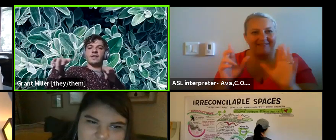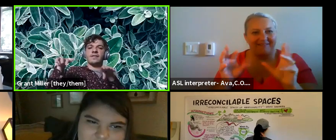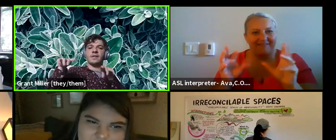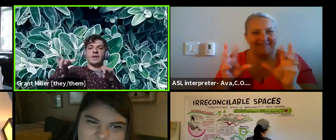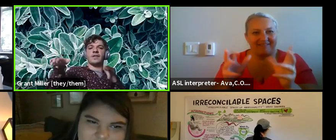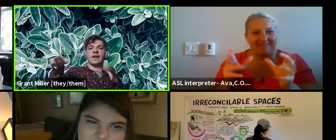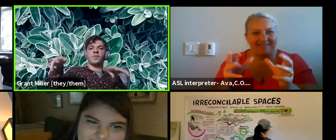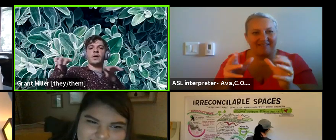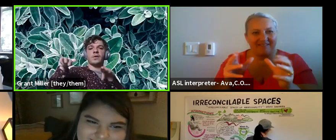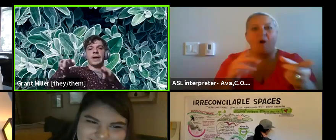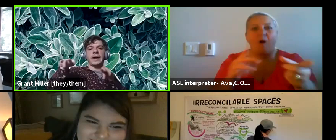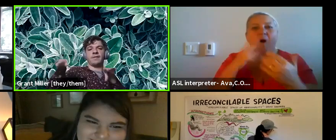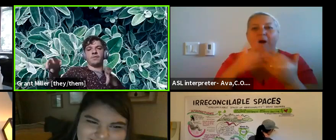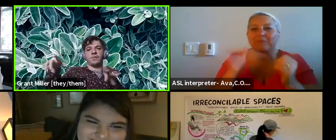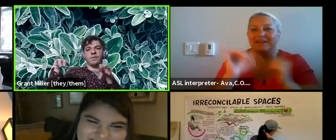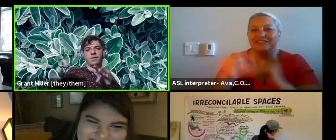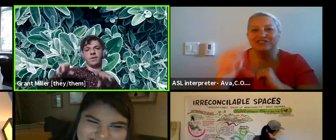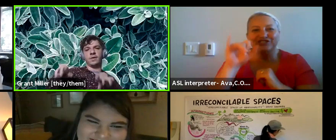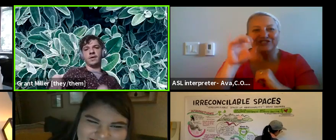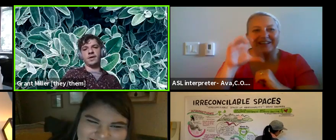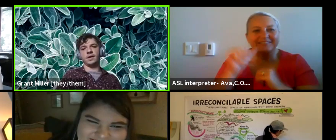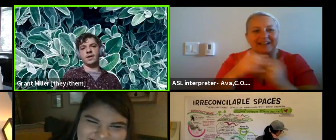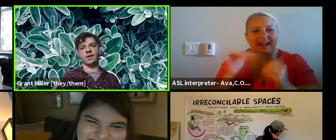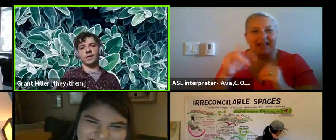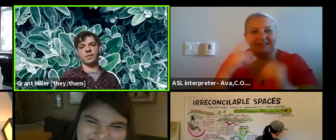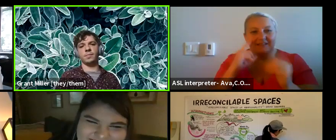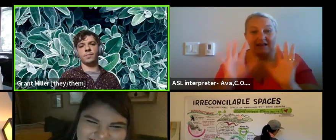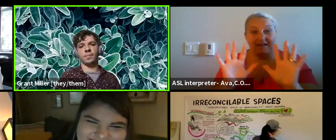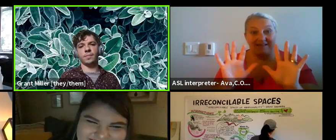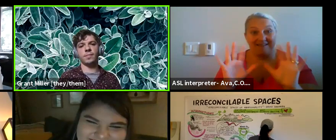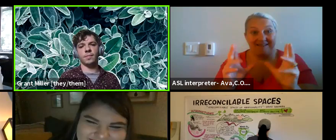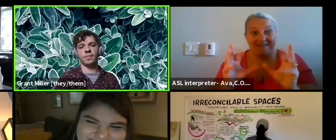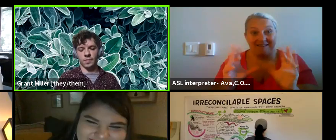like Jessica's image, have water pass through.